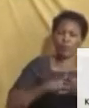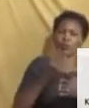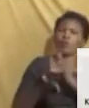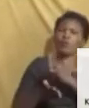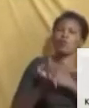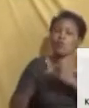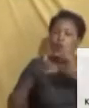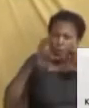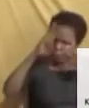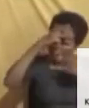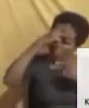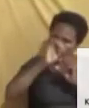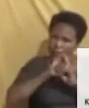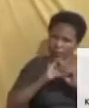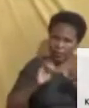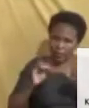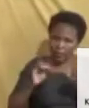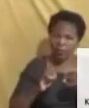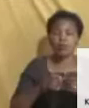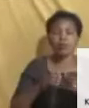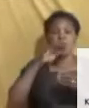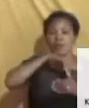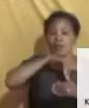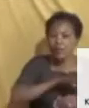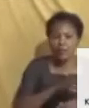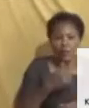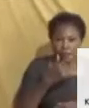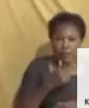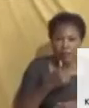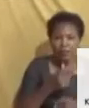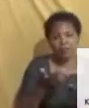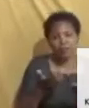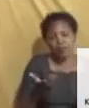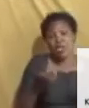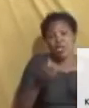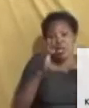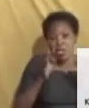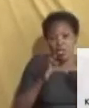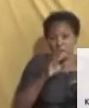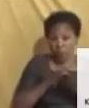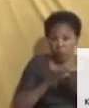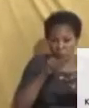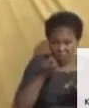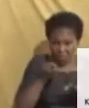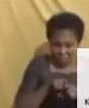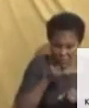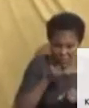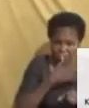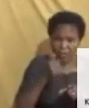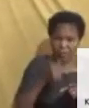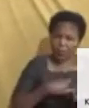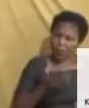be the case, let me also take flight."